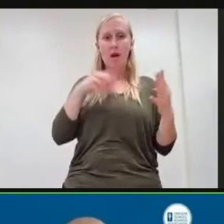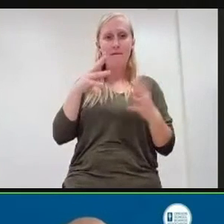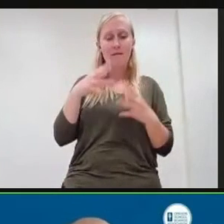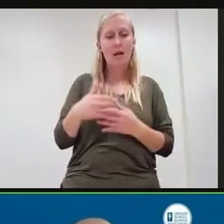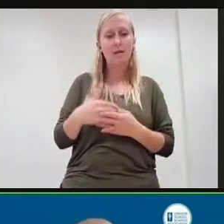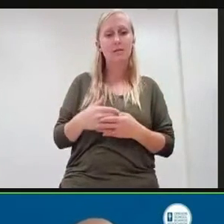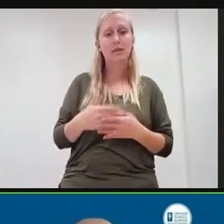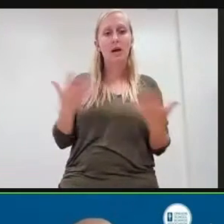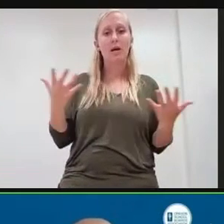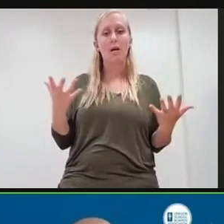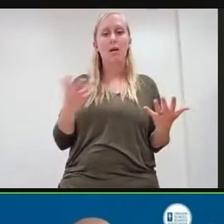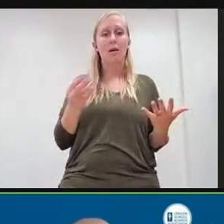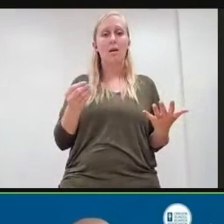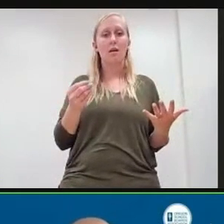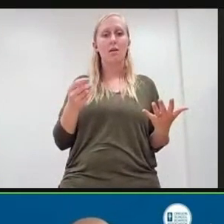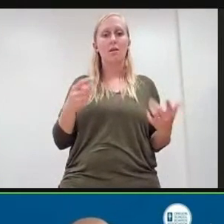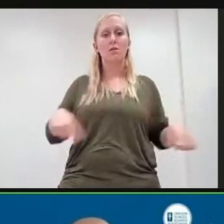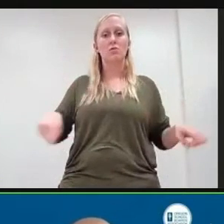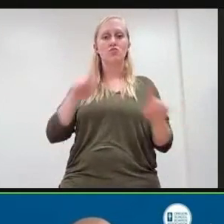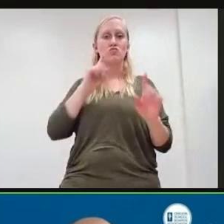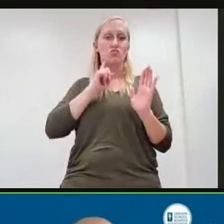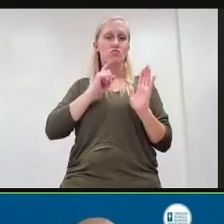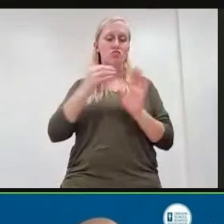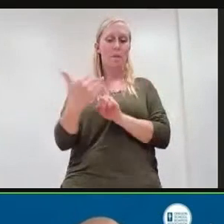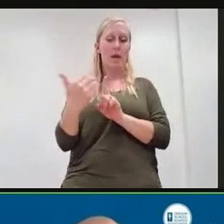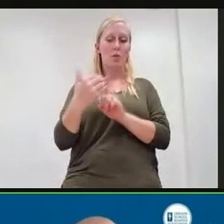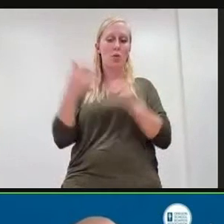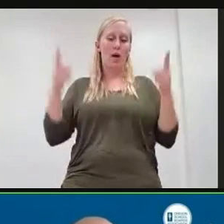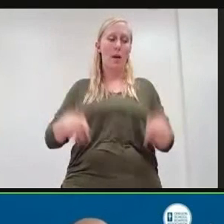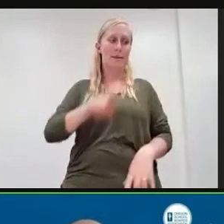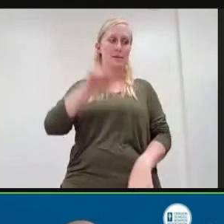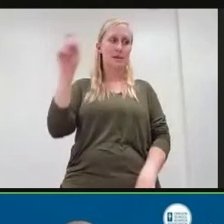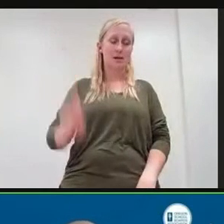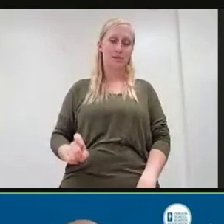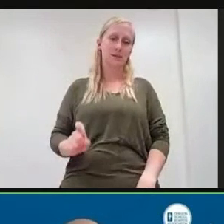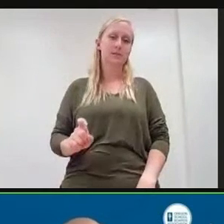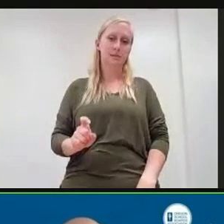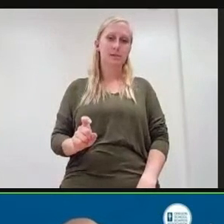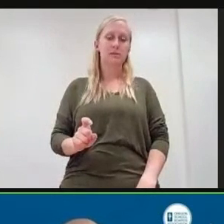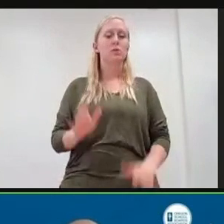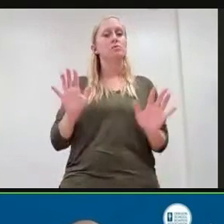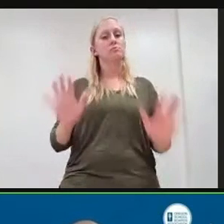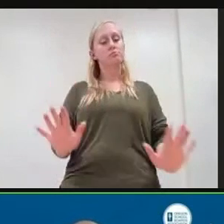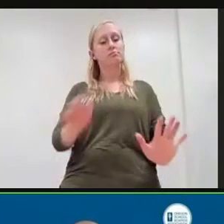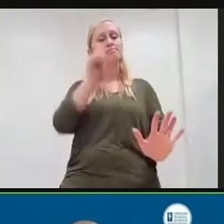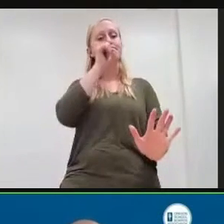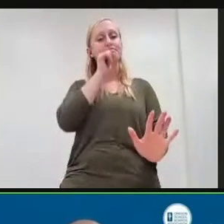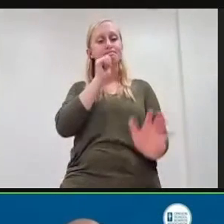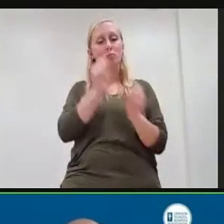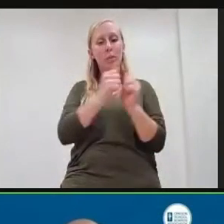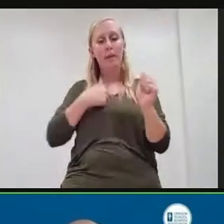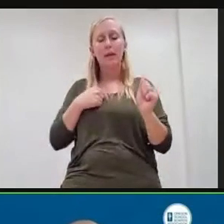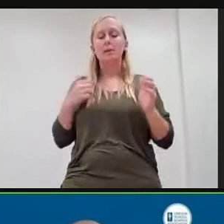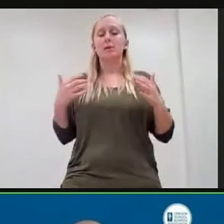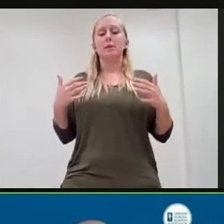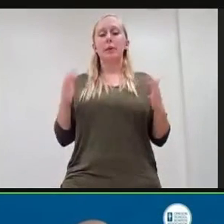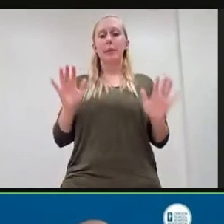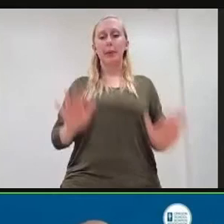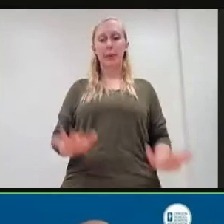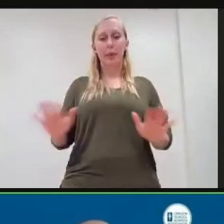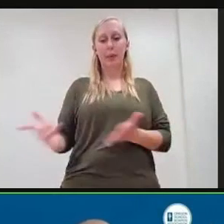chair reminded us of what happened in Texas. And so bear with me as I gather my energy once again